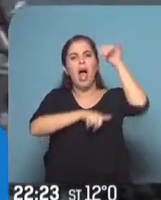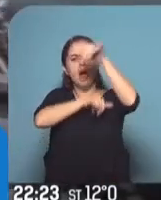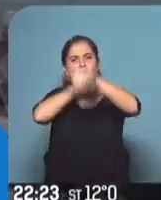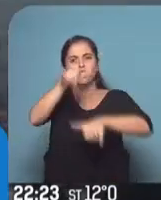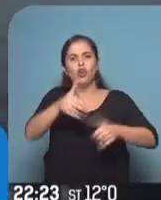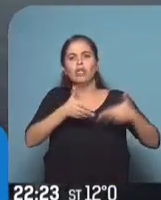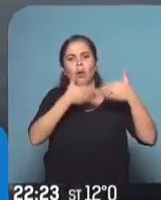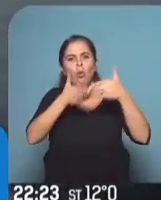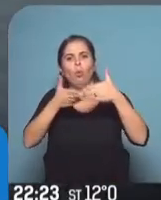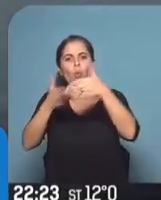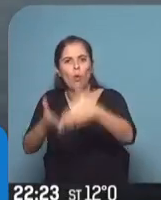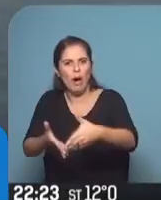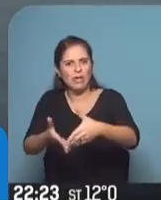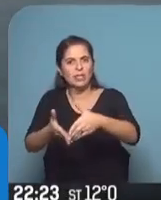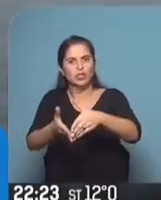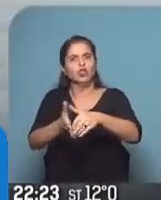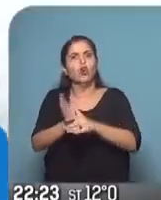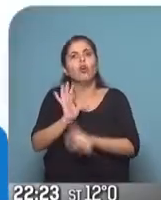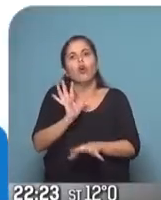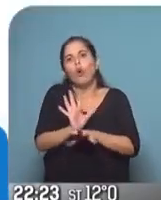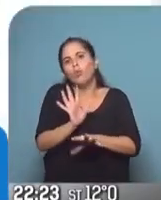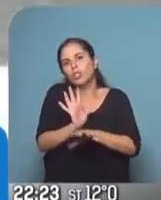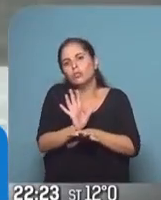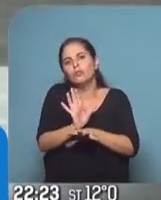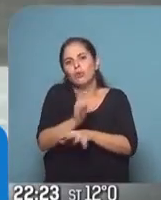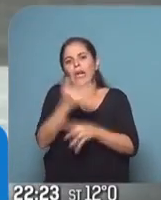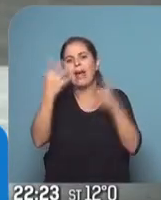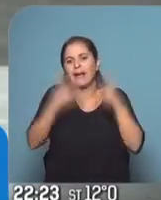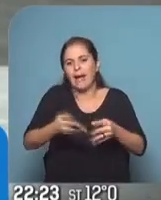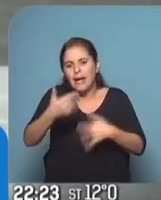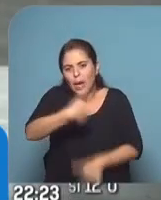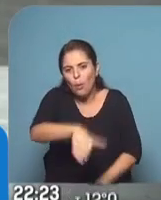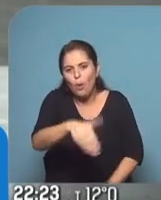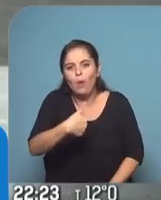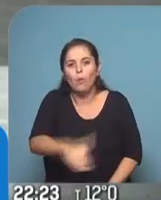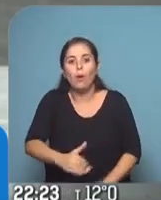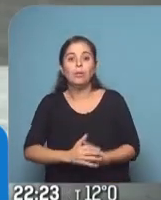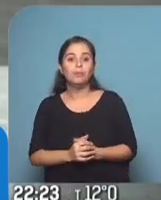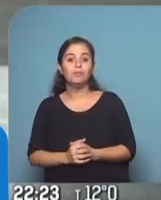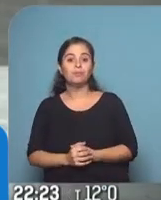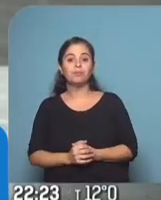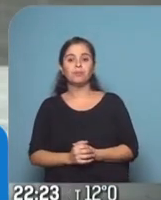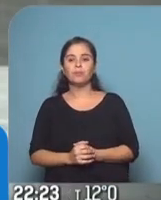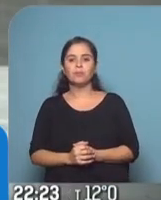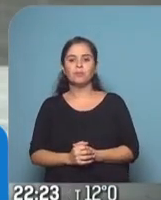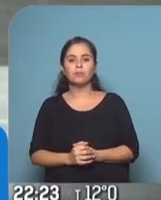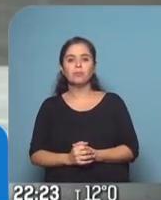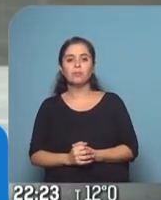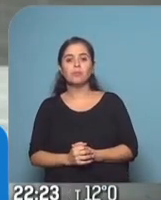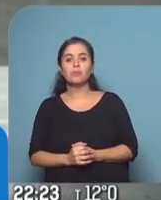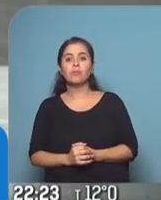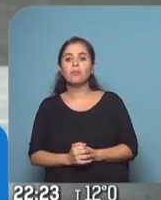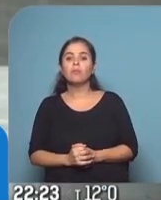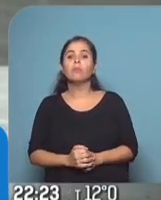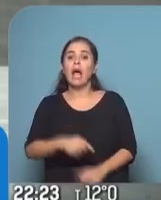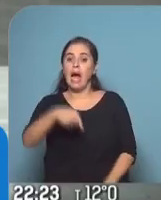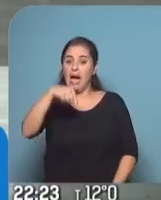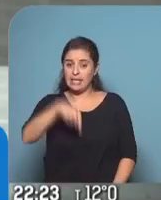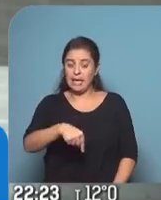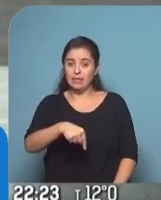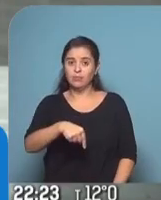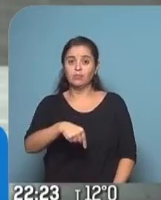los tambores de guerra. We have been engaged in many messages, even this moment right here, communicating